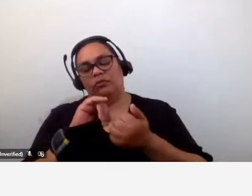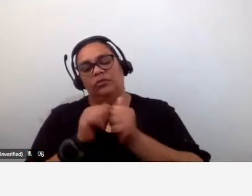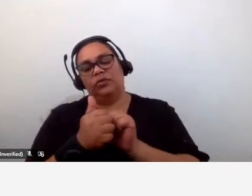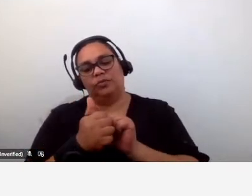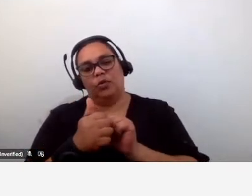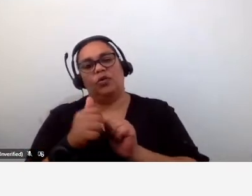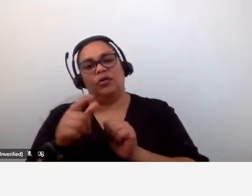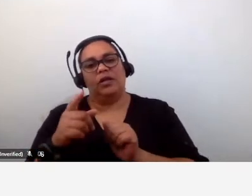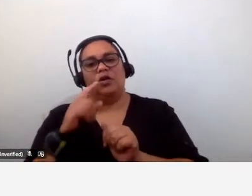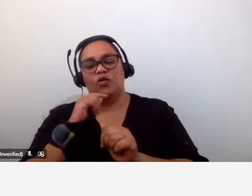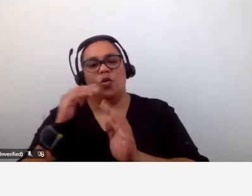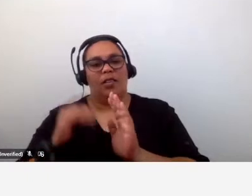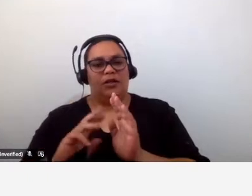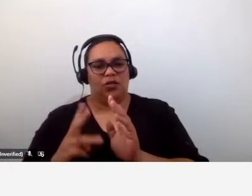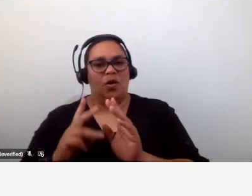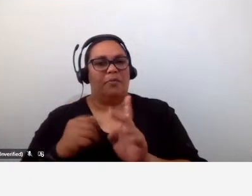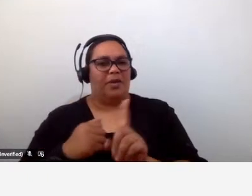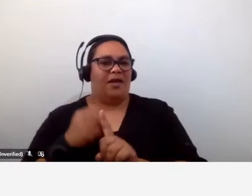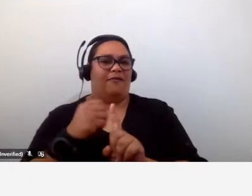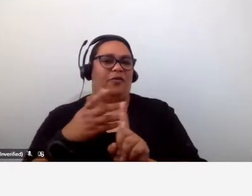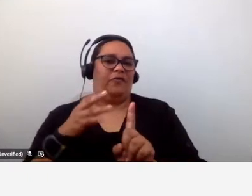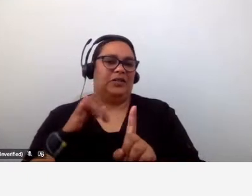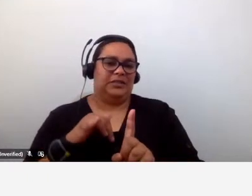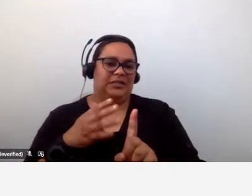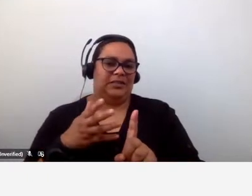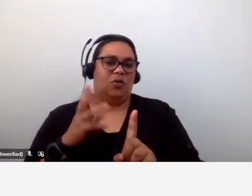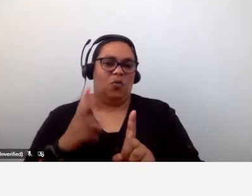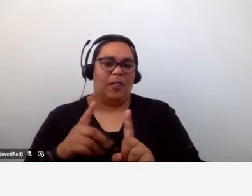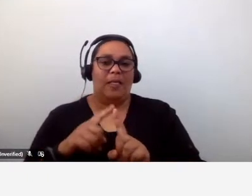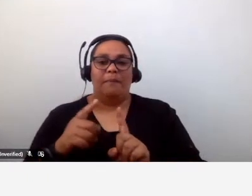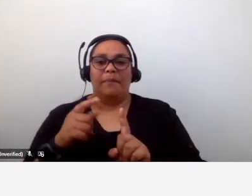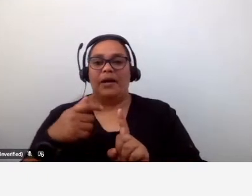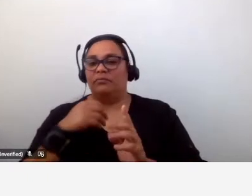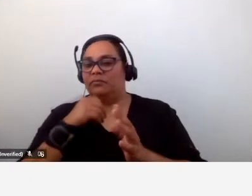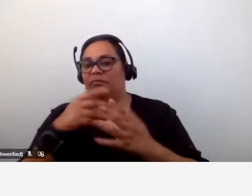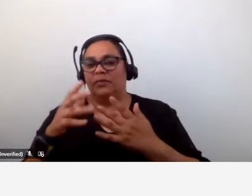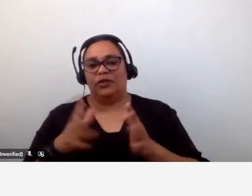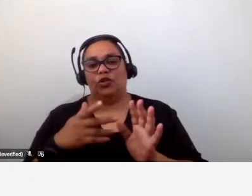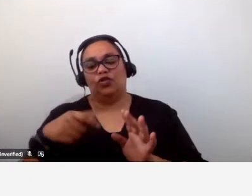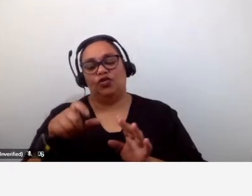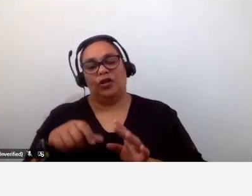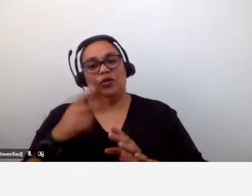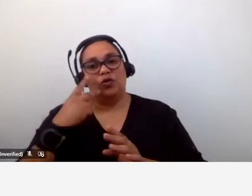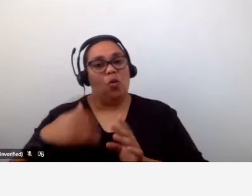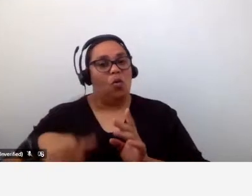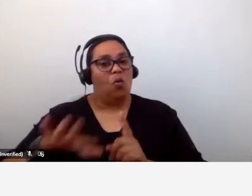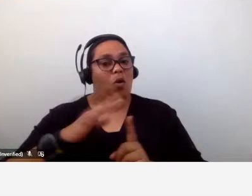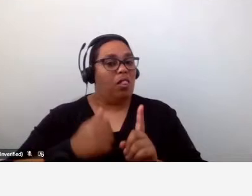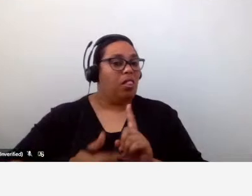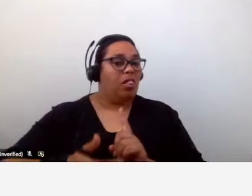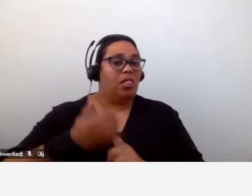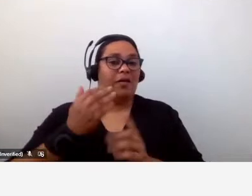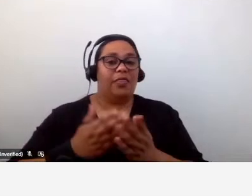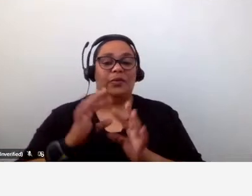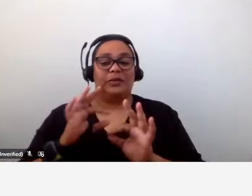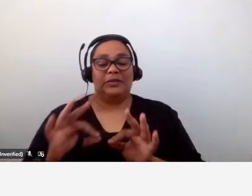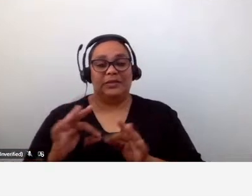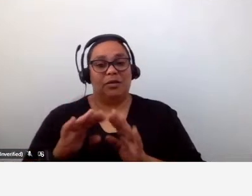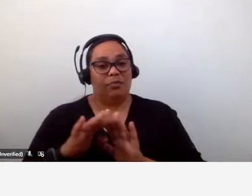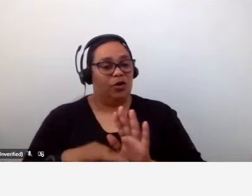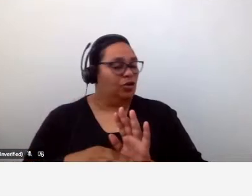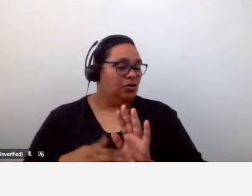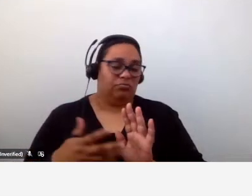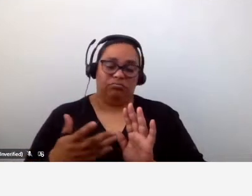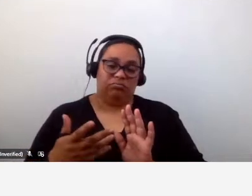really advocating for that. However, Chair, you see that not everyone is reached throughout these